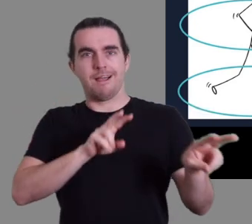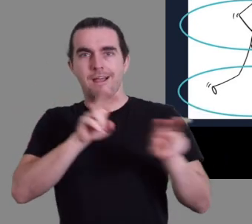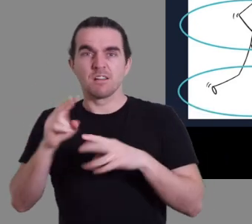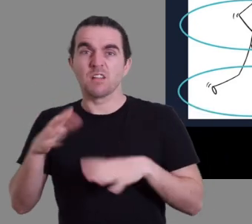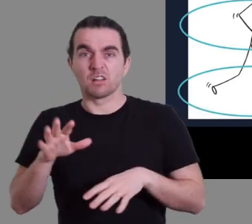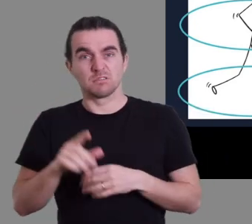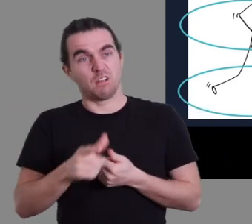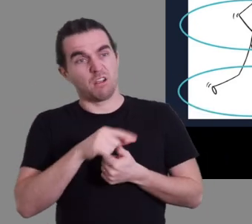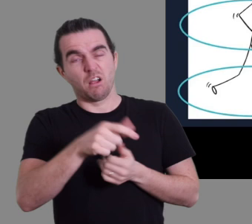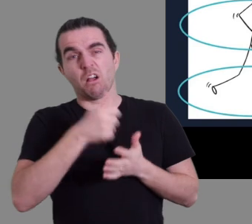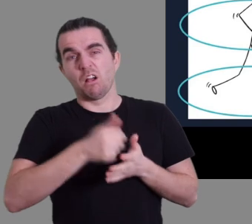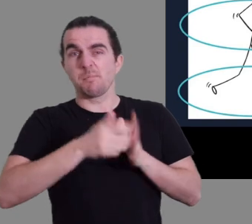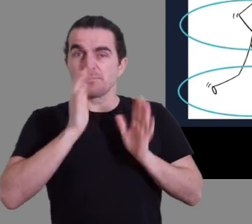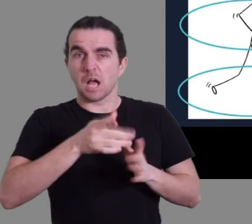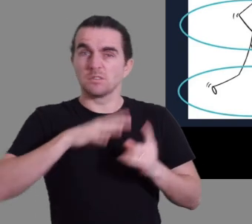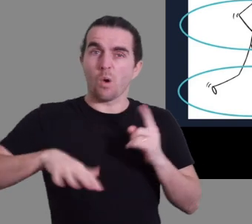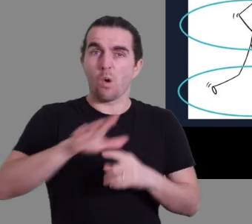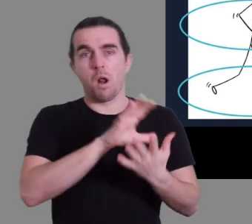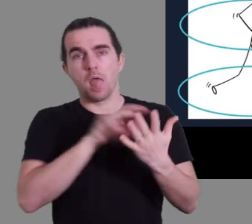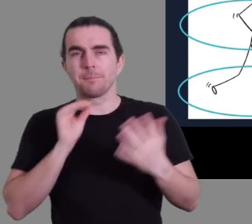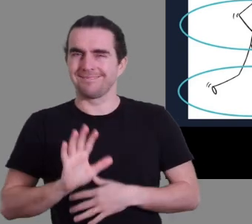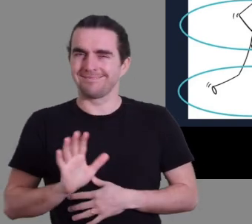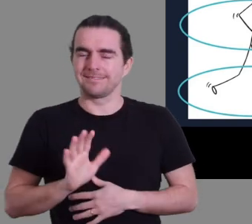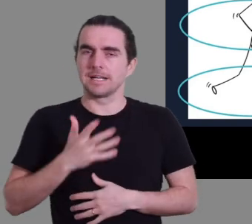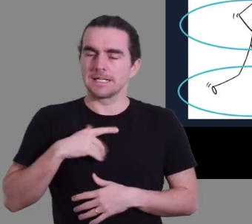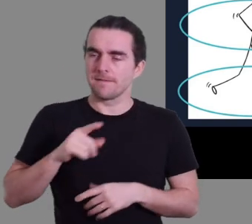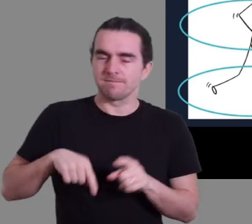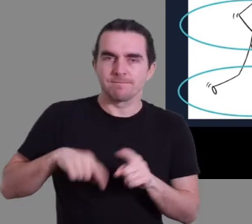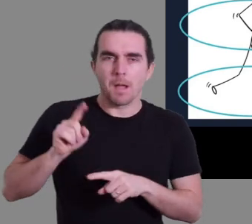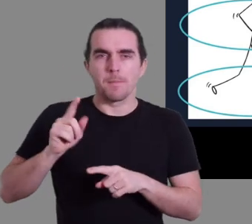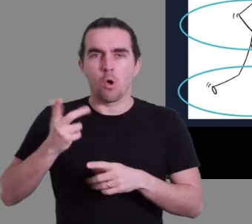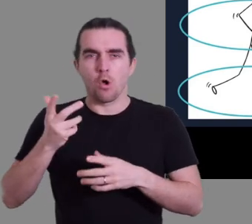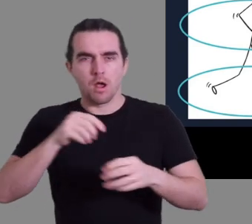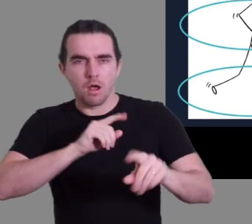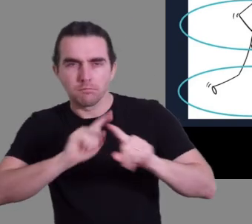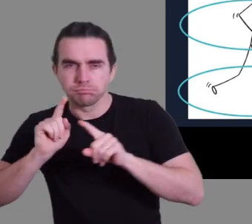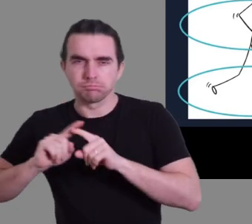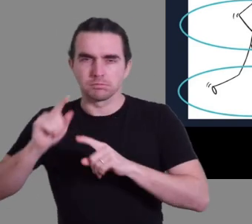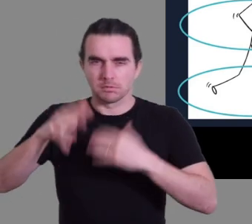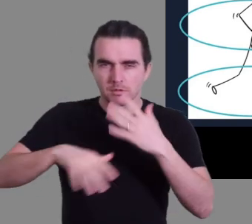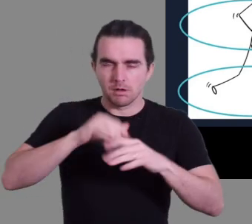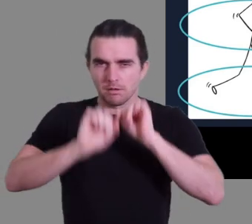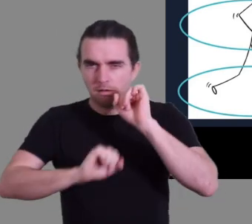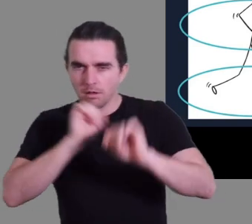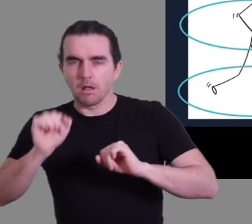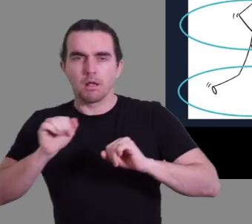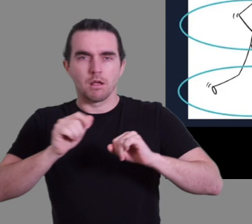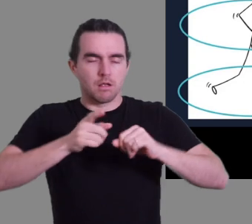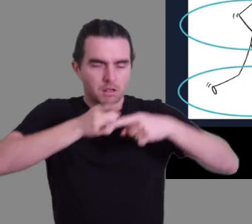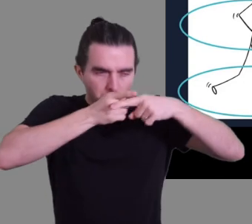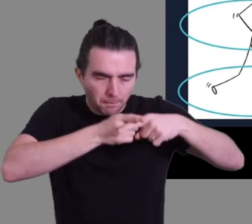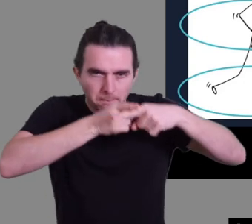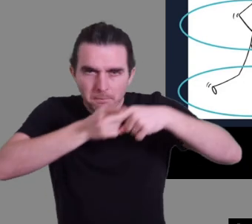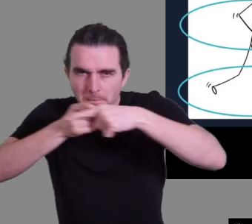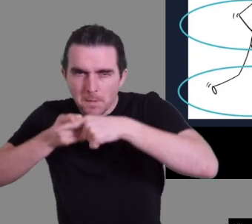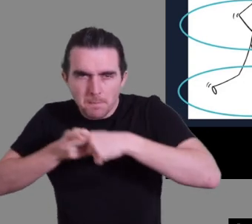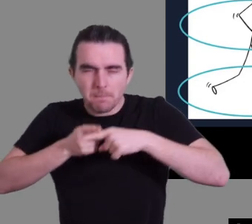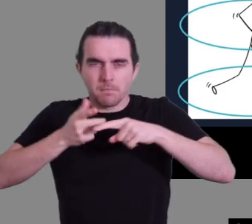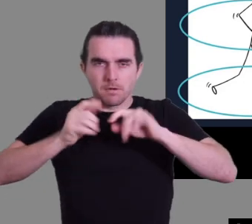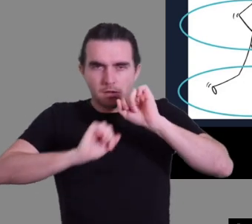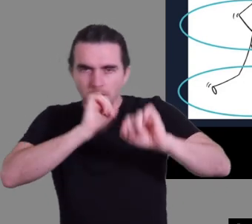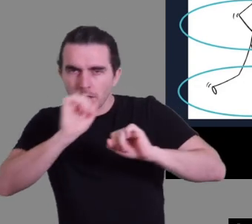just generic movements they need football movements. So looking through this quadrant and under the microscope,